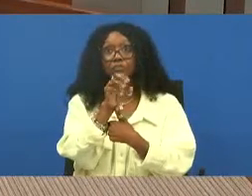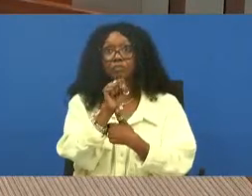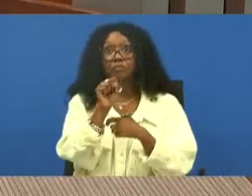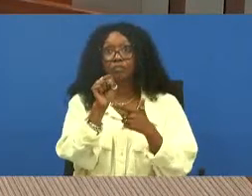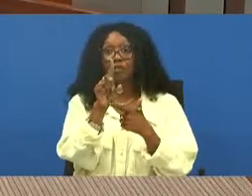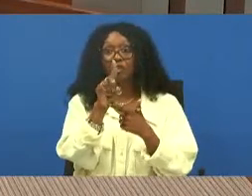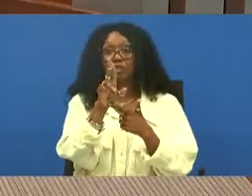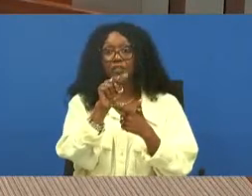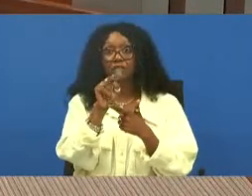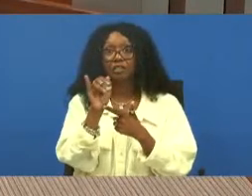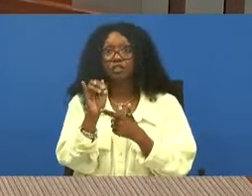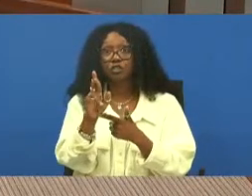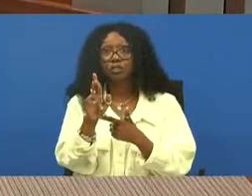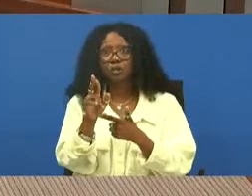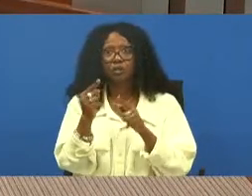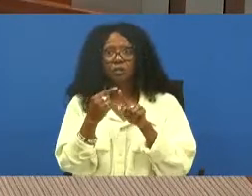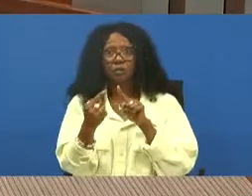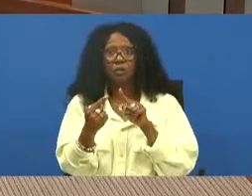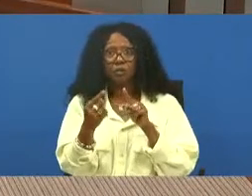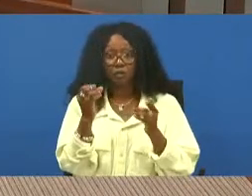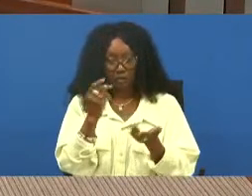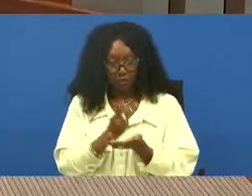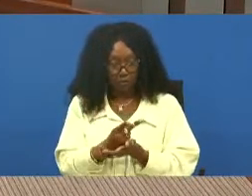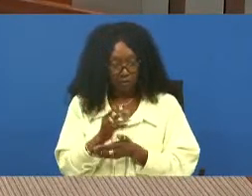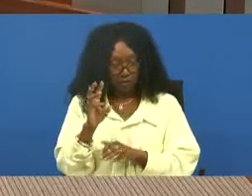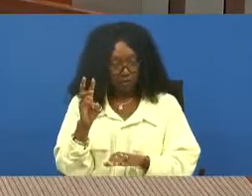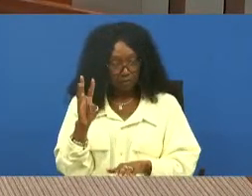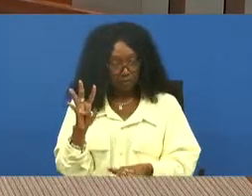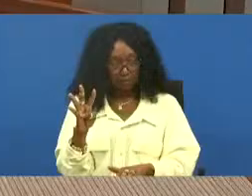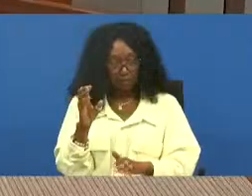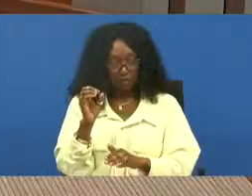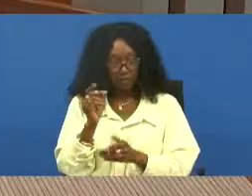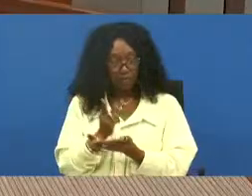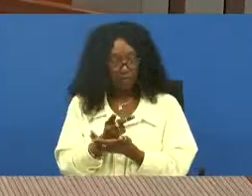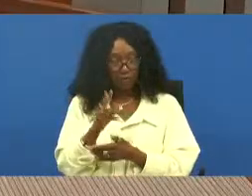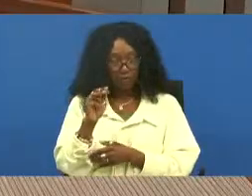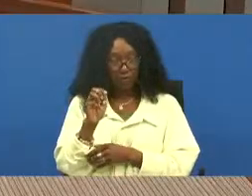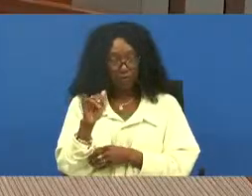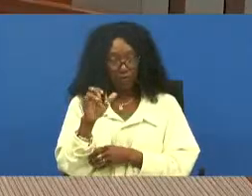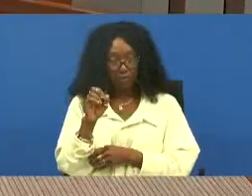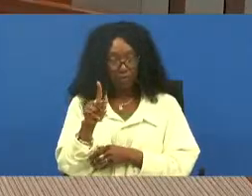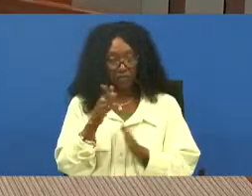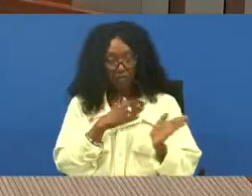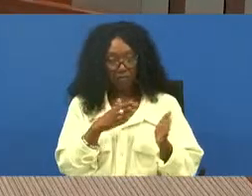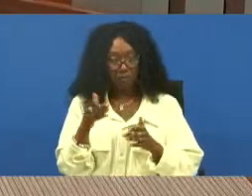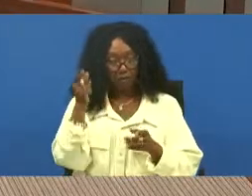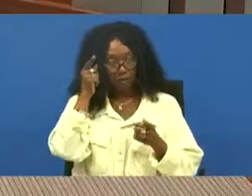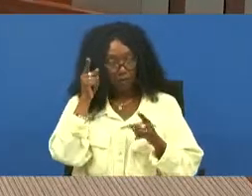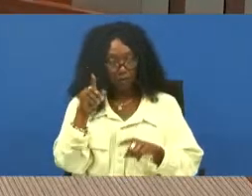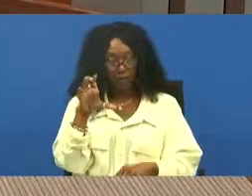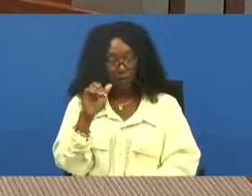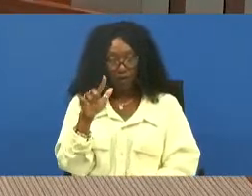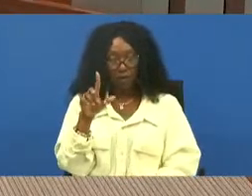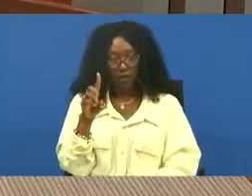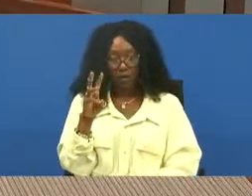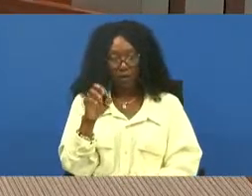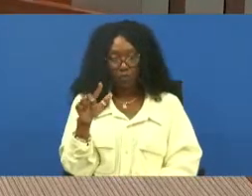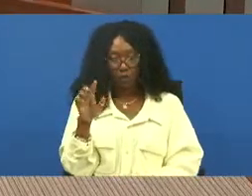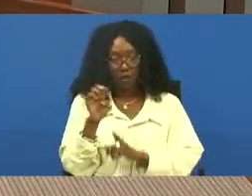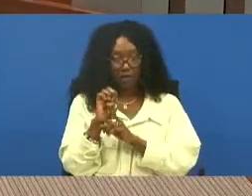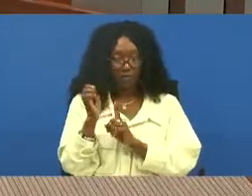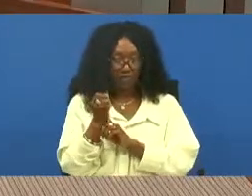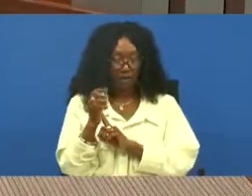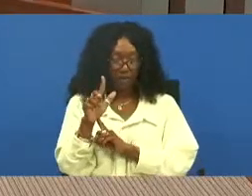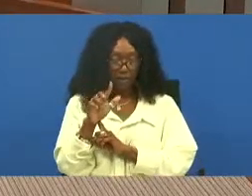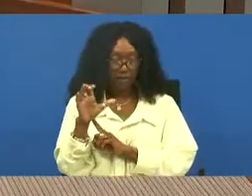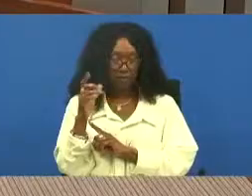Dunn Jr. Any opposed? Motion carries. Item 64, authorizing Mayor President to execute an agreement with Caldwell Environmental Solutions LLC